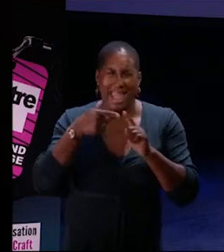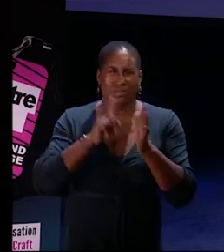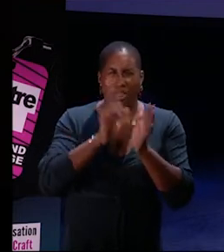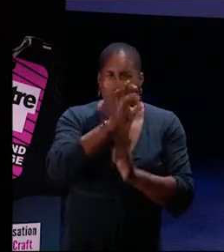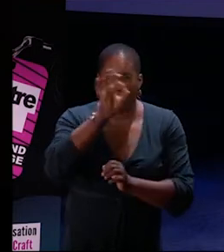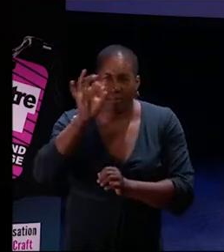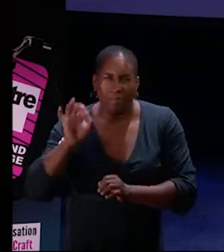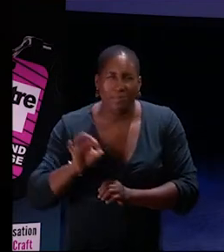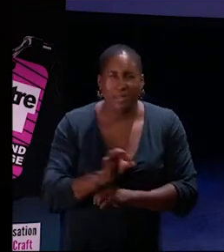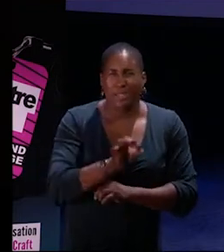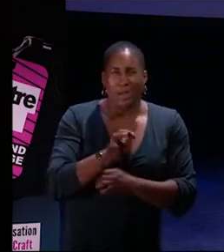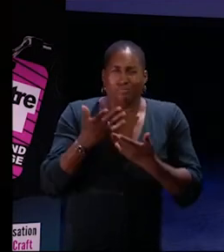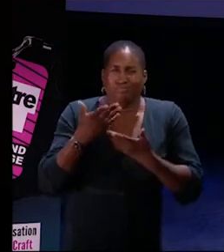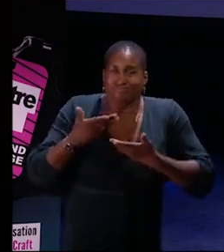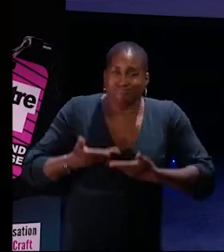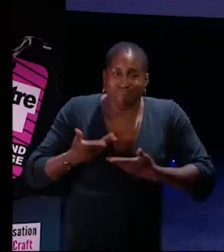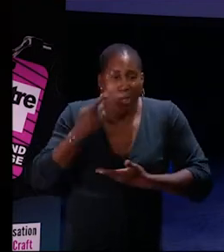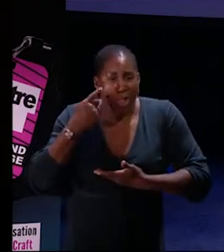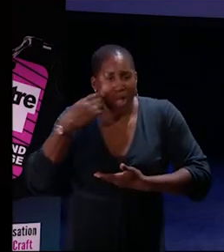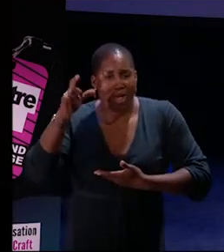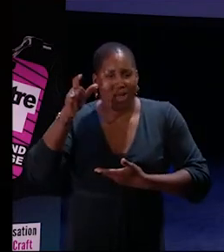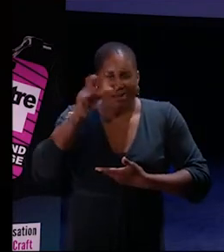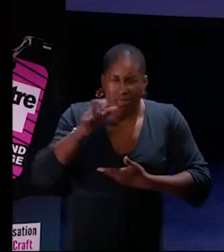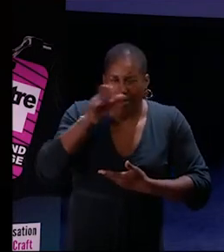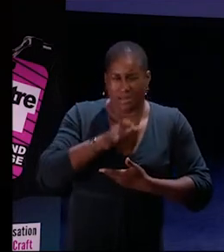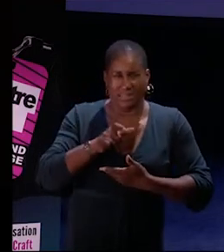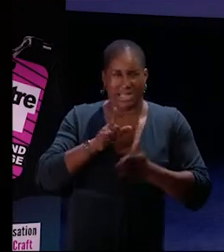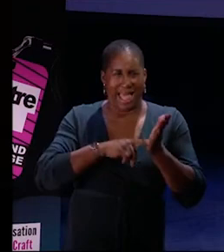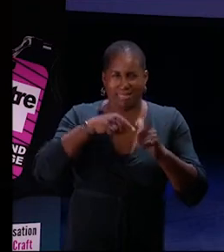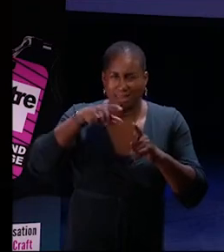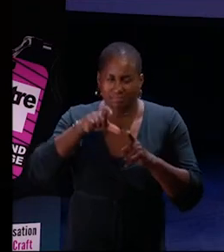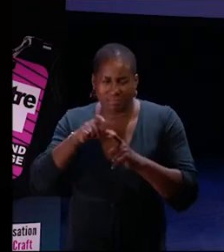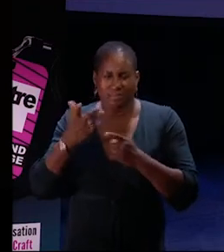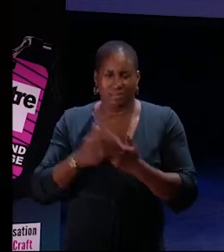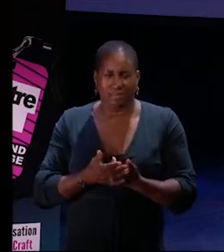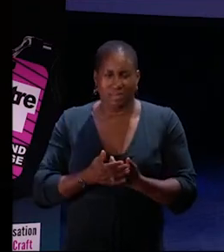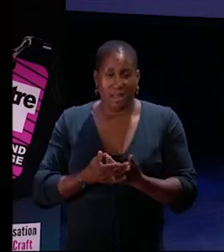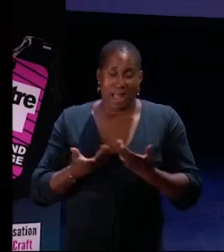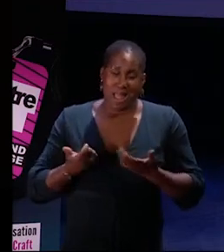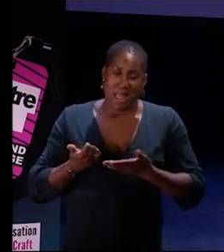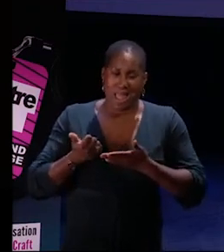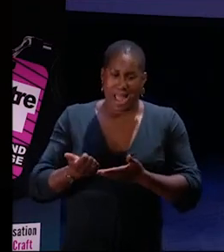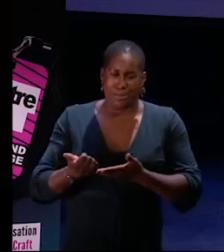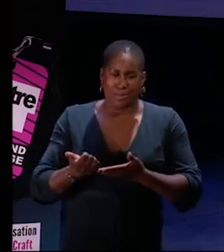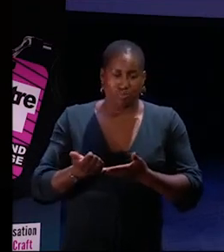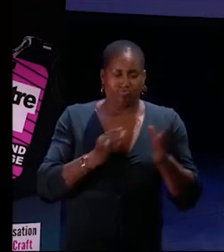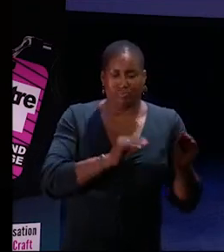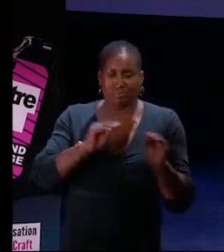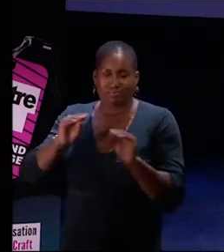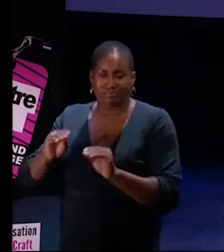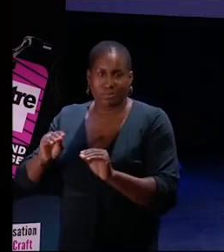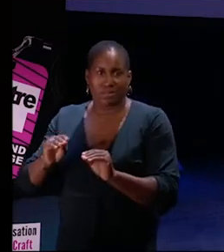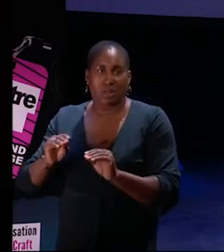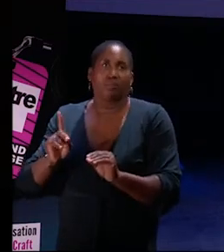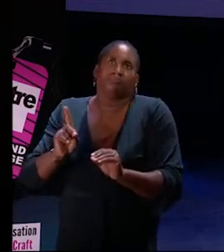every LED colour, etc., etc. But also that then sort of merged the transition between what is a light and perhaps what's a